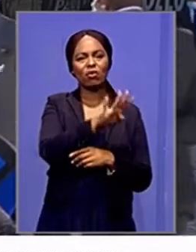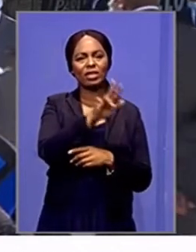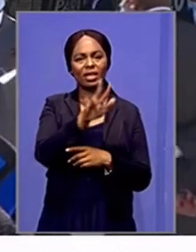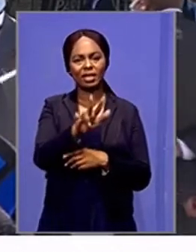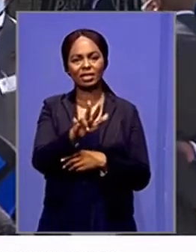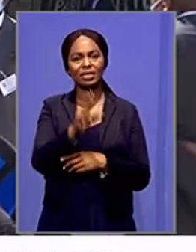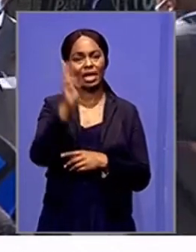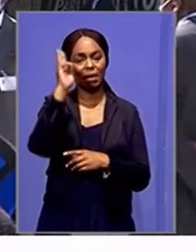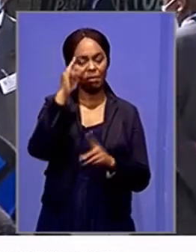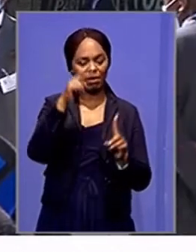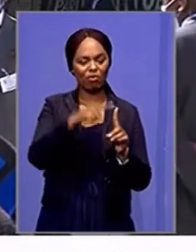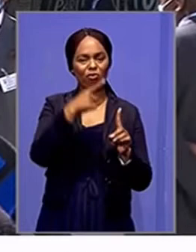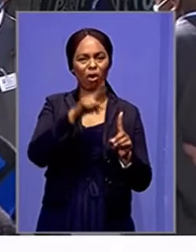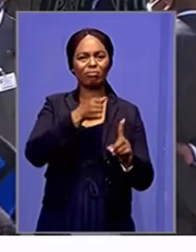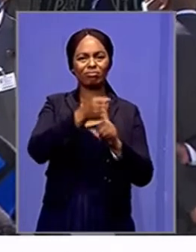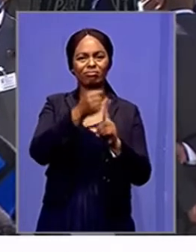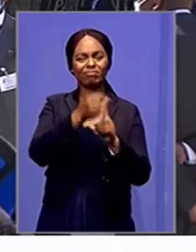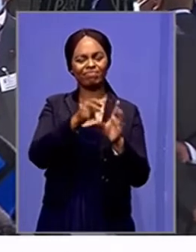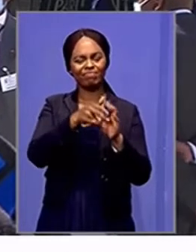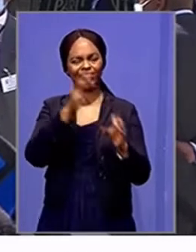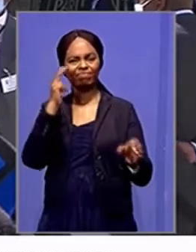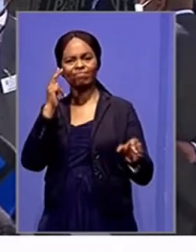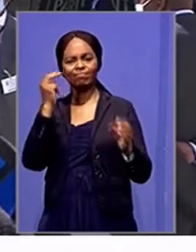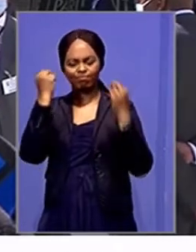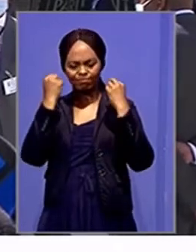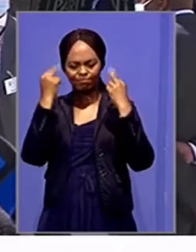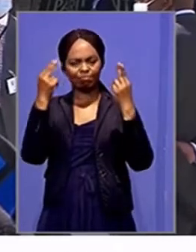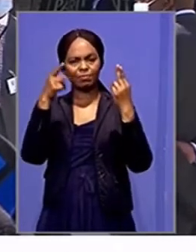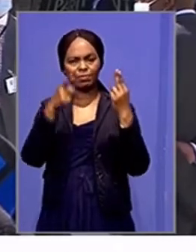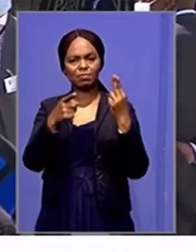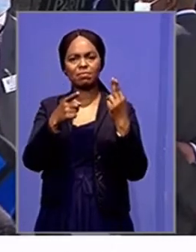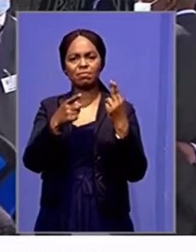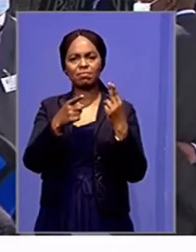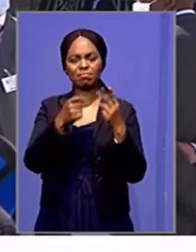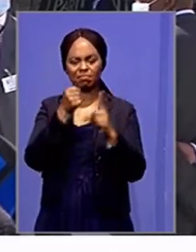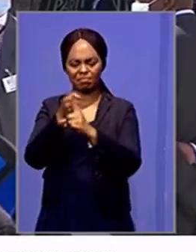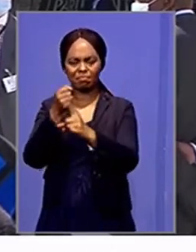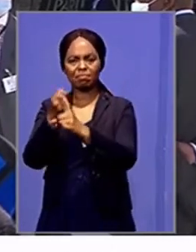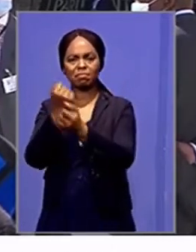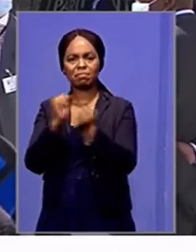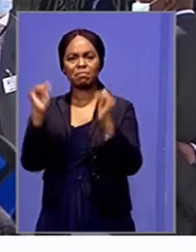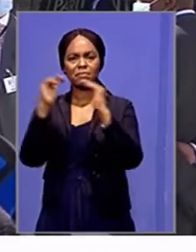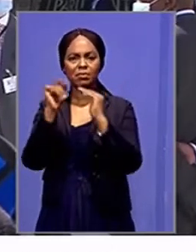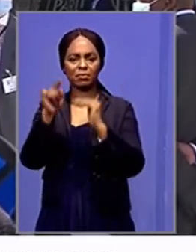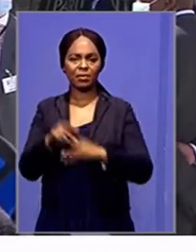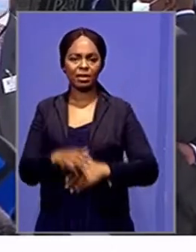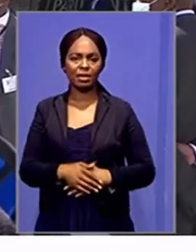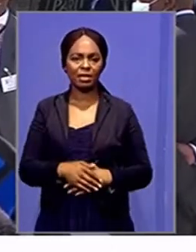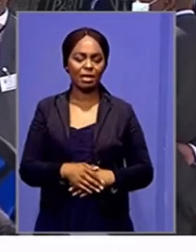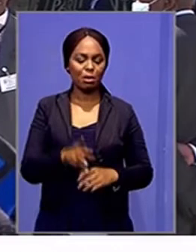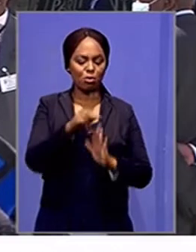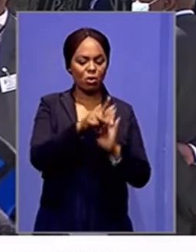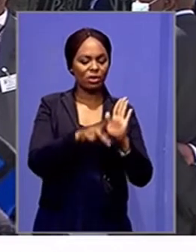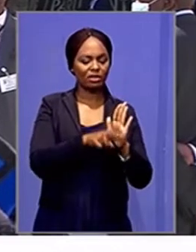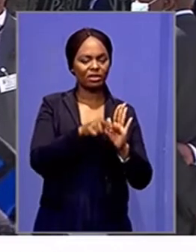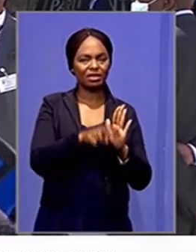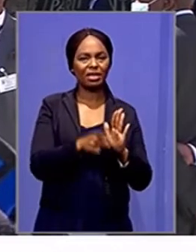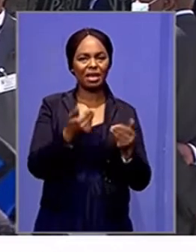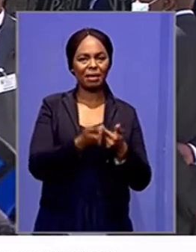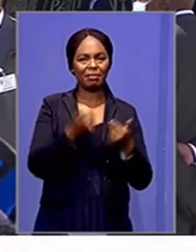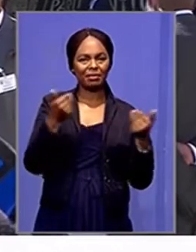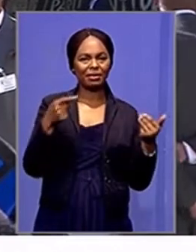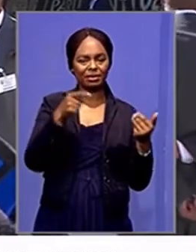him for that. And of course, the policies that the apartheid regime